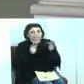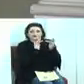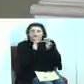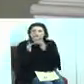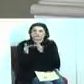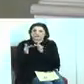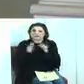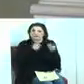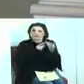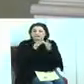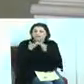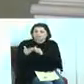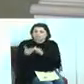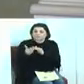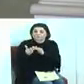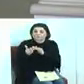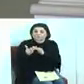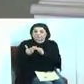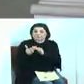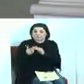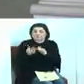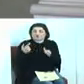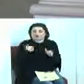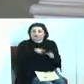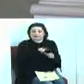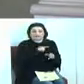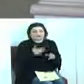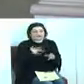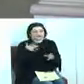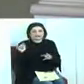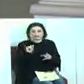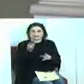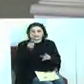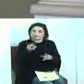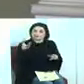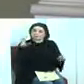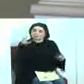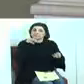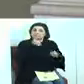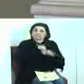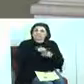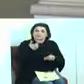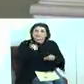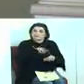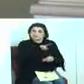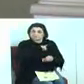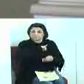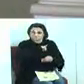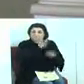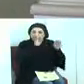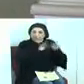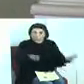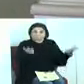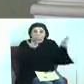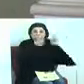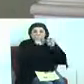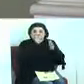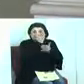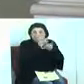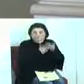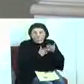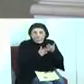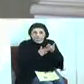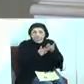online community. We feel like you are a part of us, that you are an important part of the